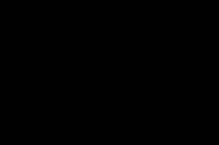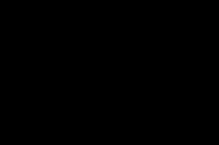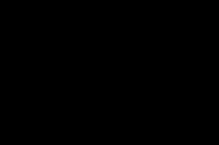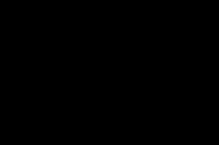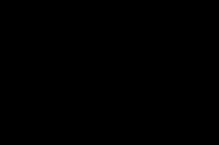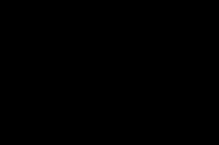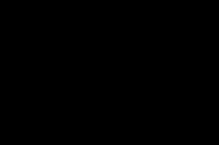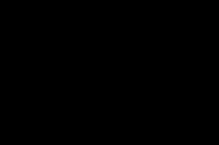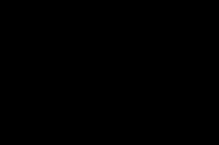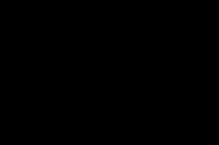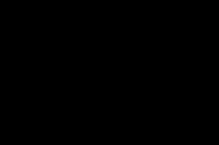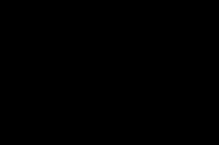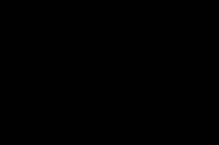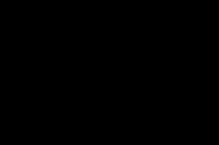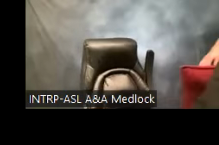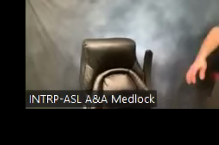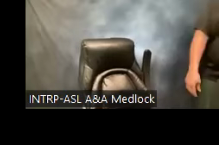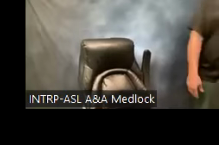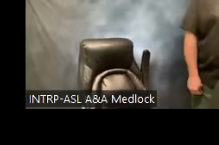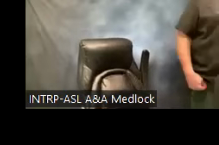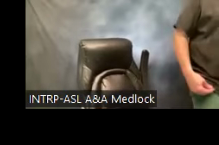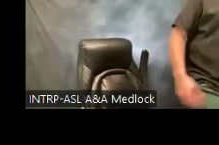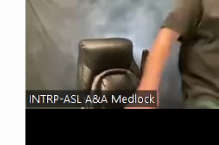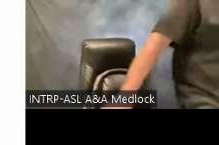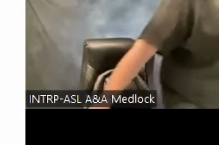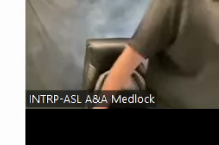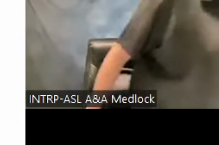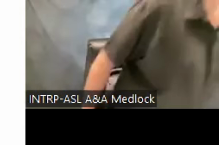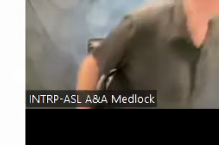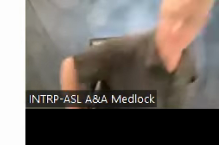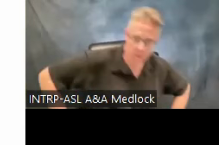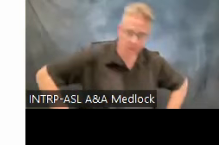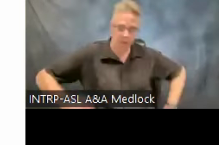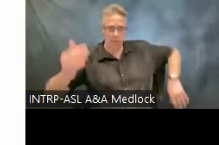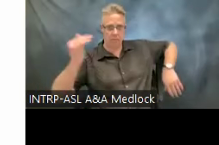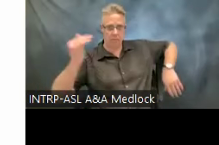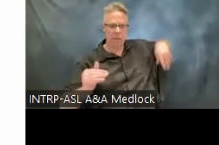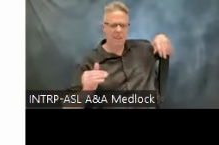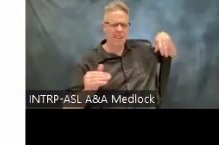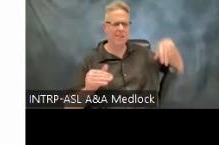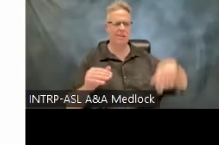Thank you. Can we move on to section D?